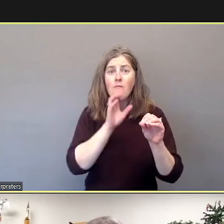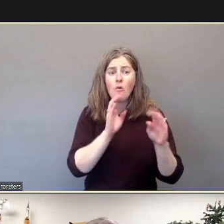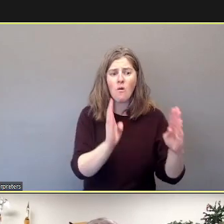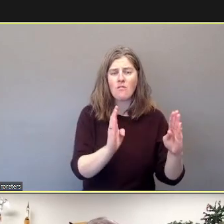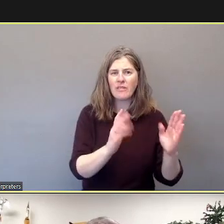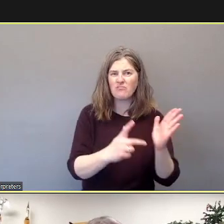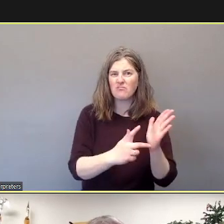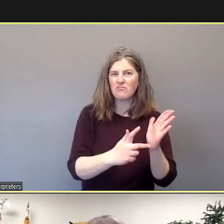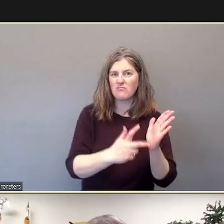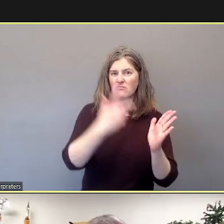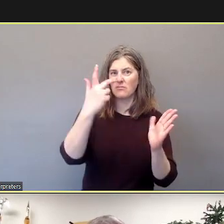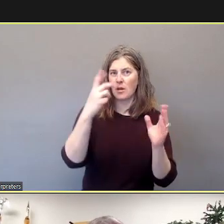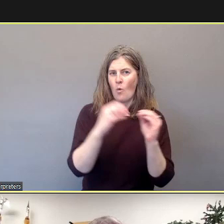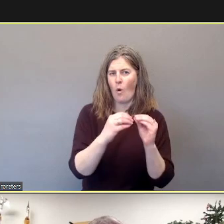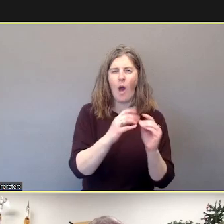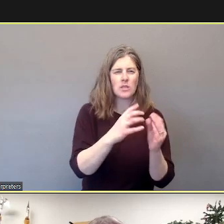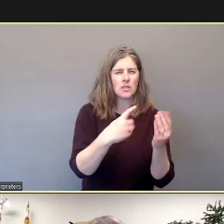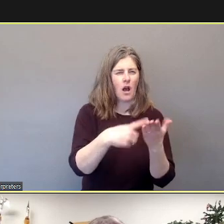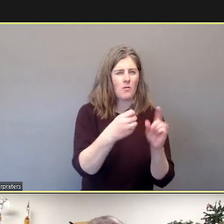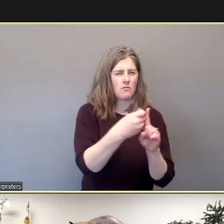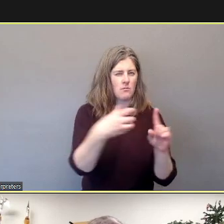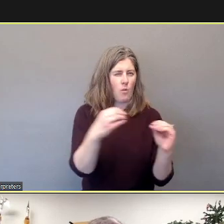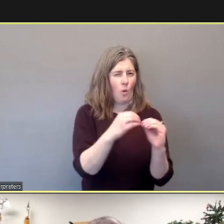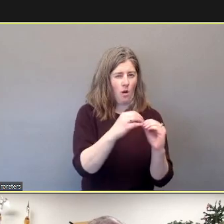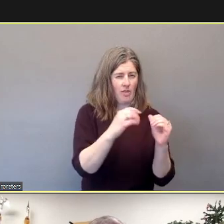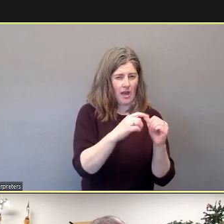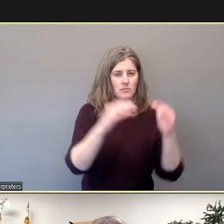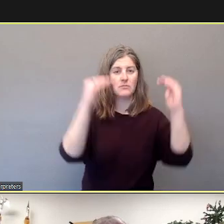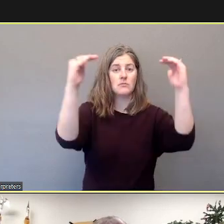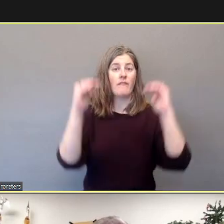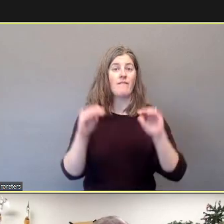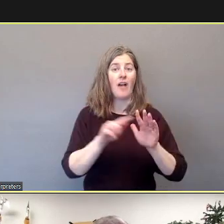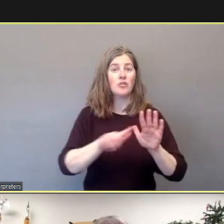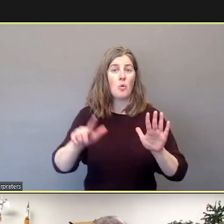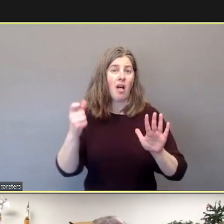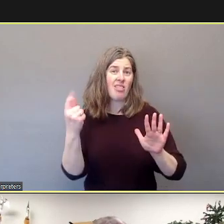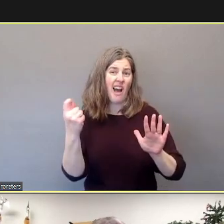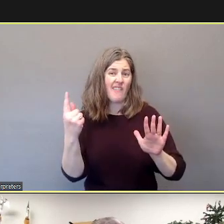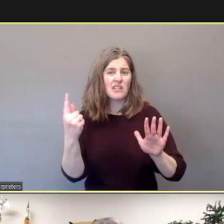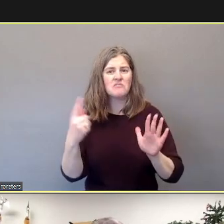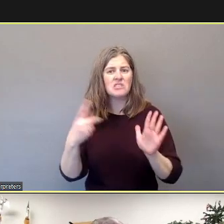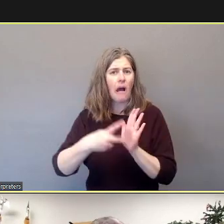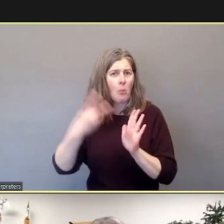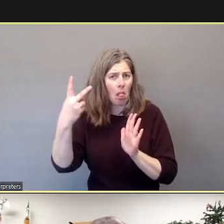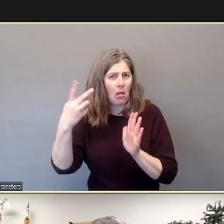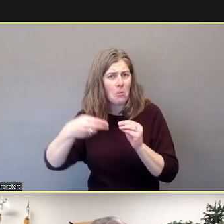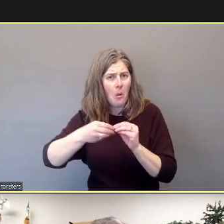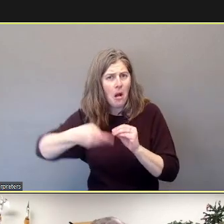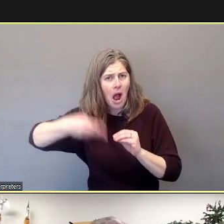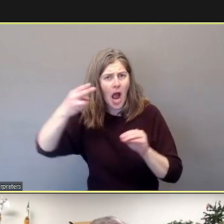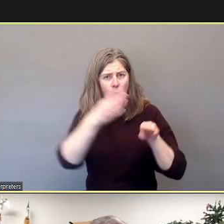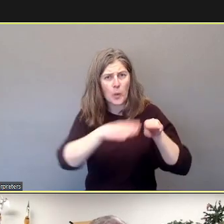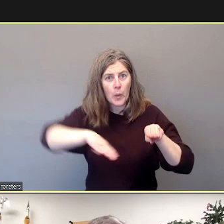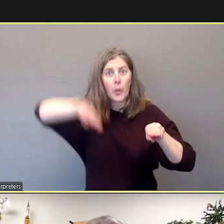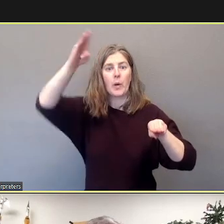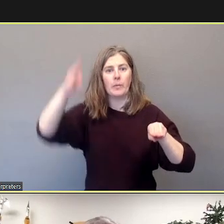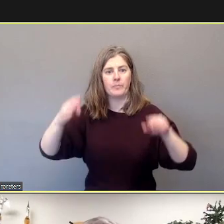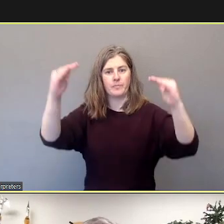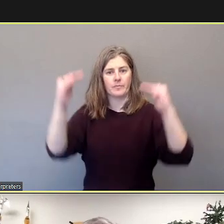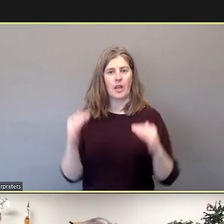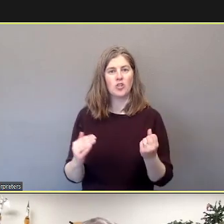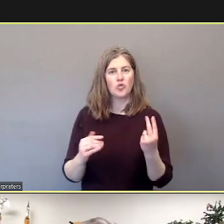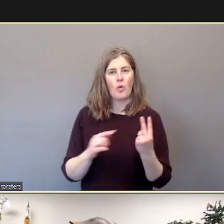more about them in a minute. 5 to 11, double, a little bit more than double. And then the 12